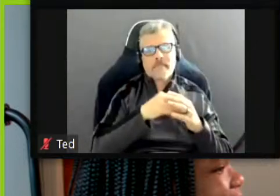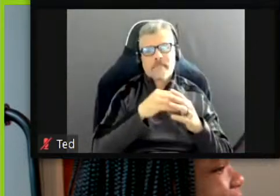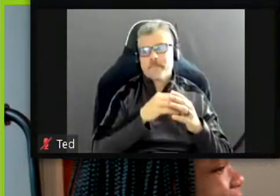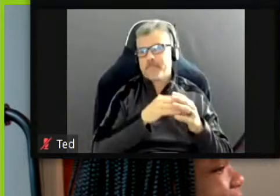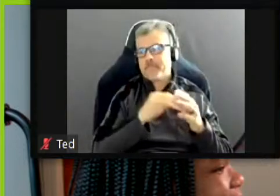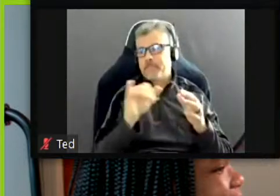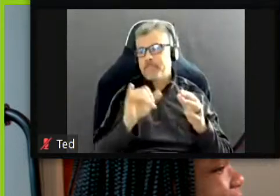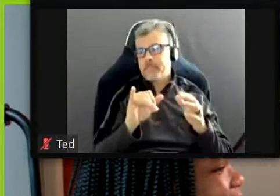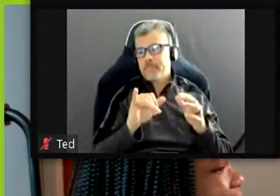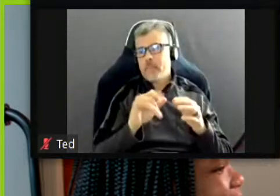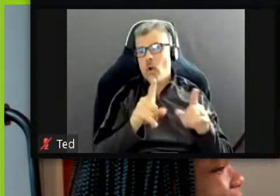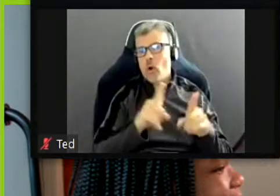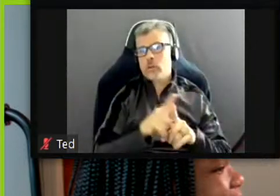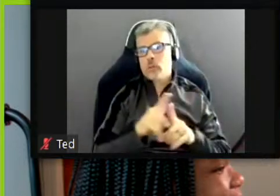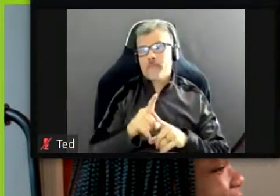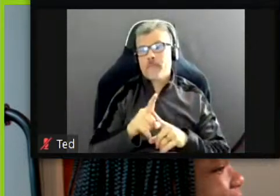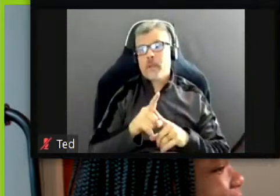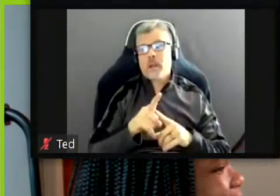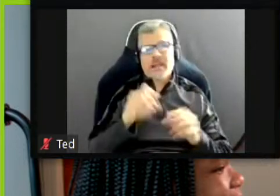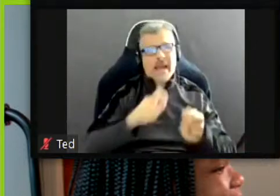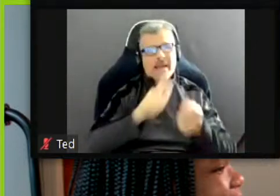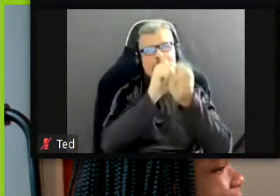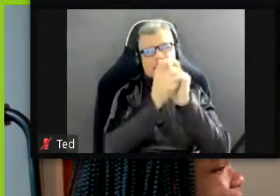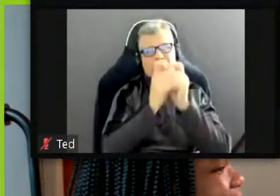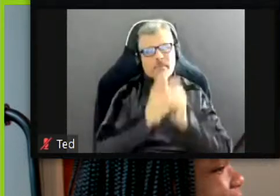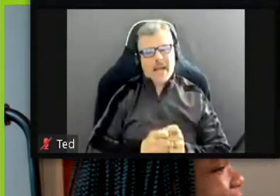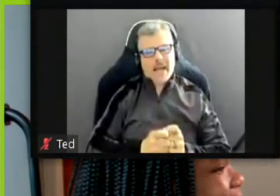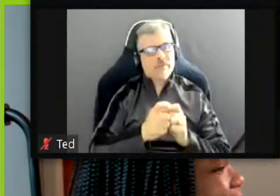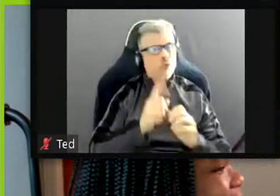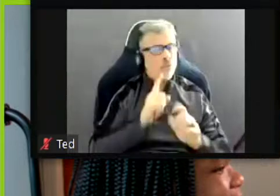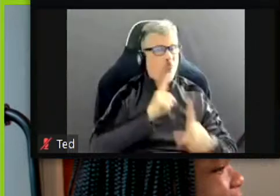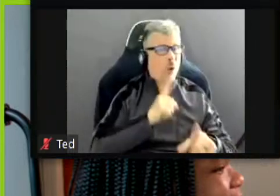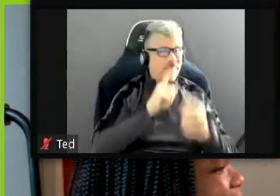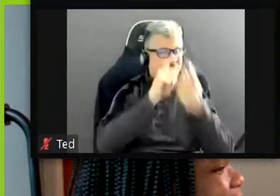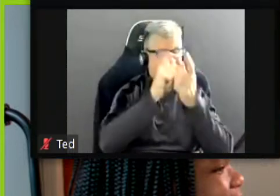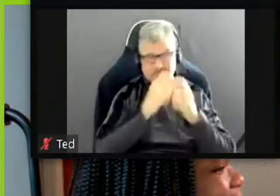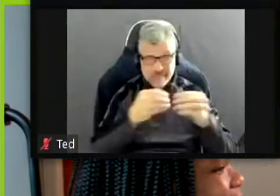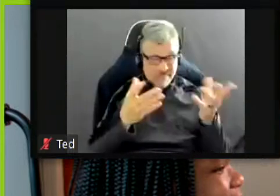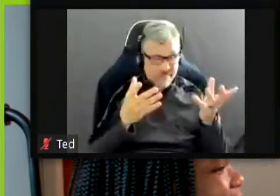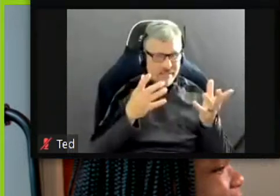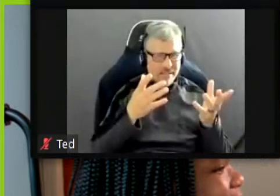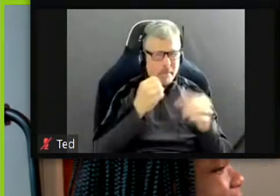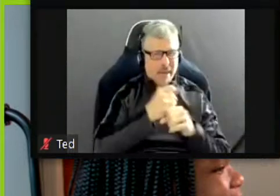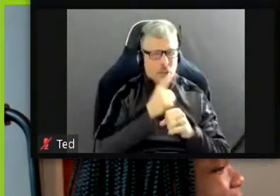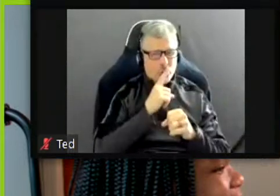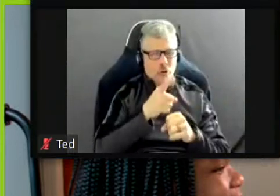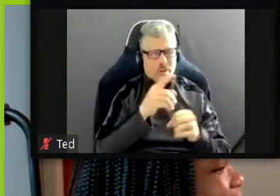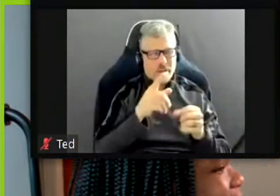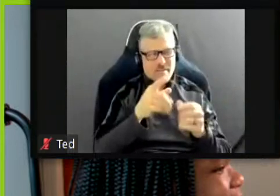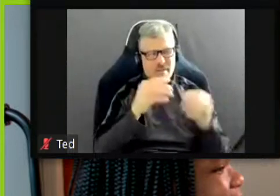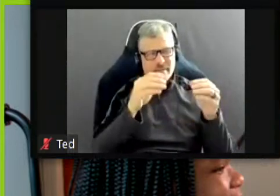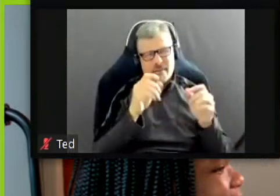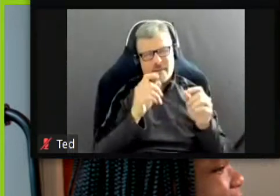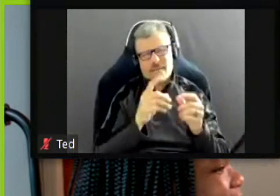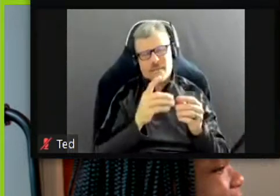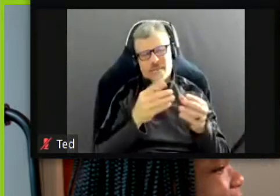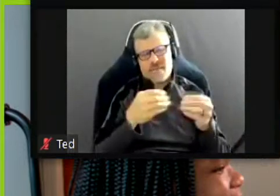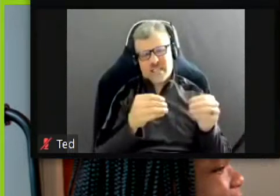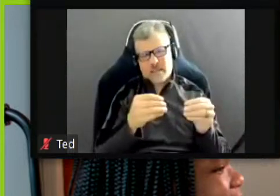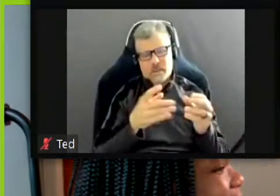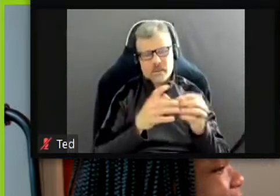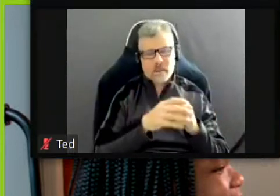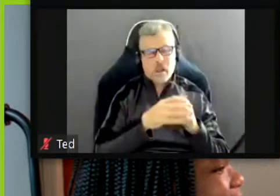Also on customizable reporting, making sure that it's flexible in that way. And finally, we heard some